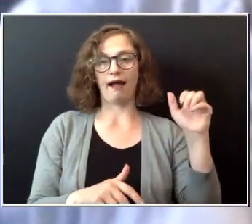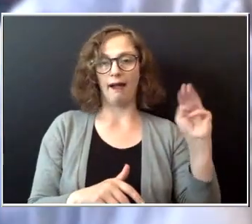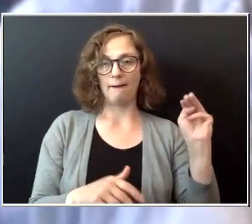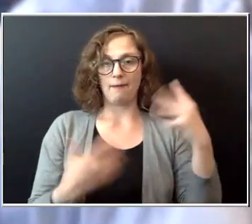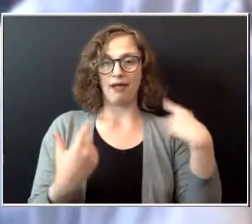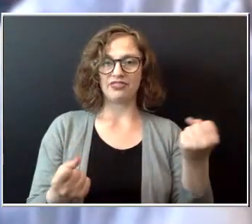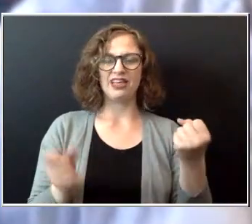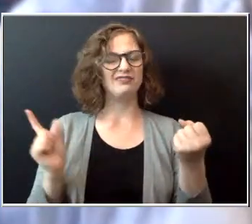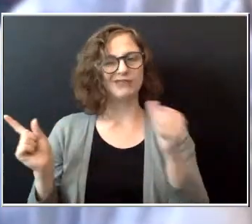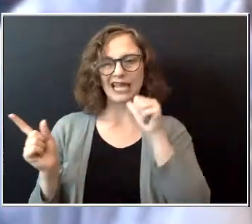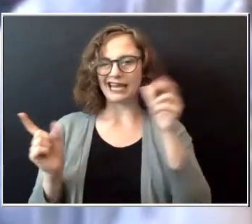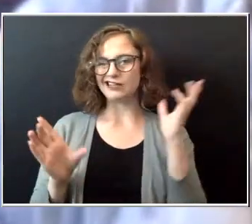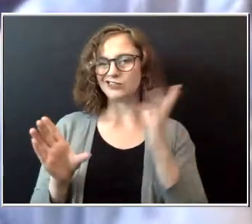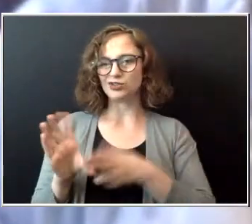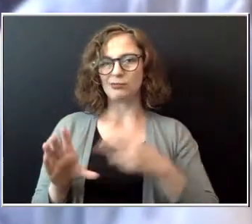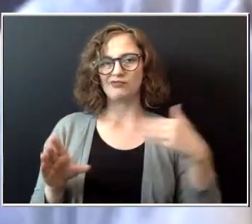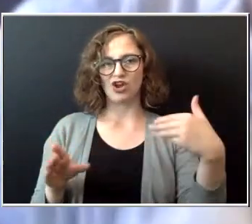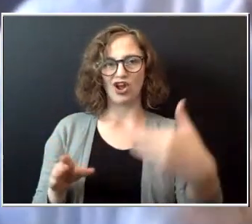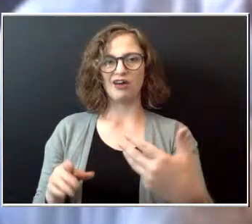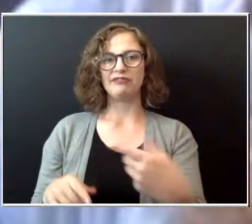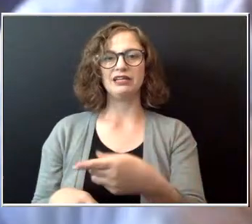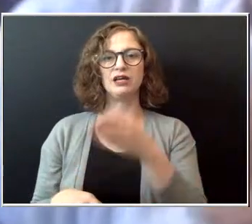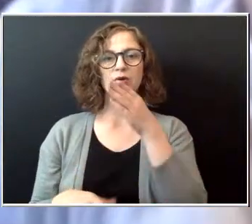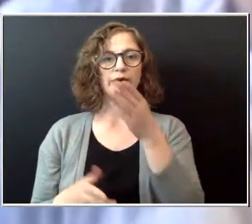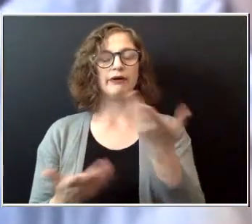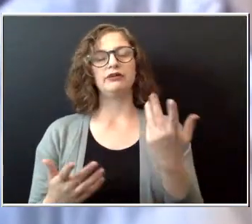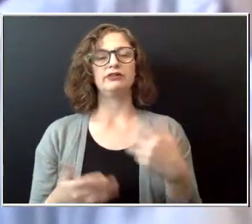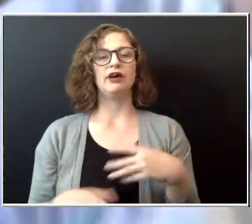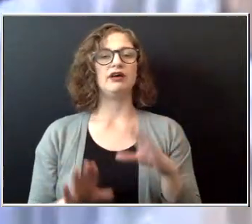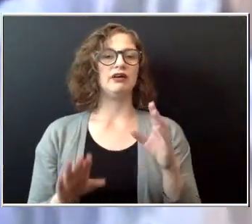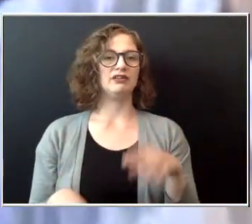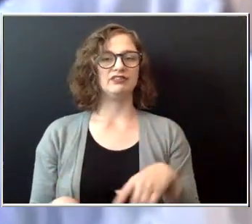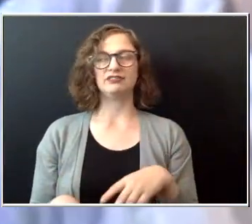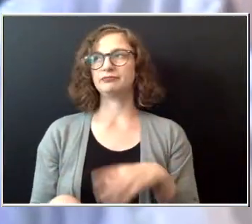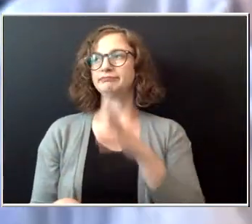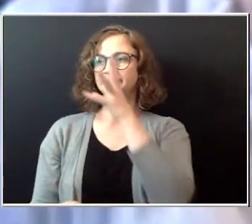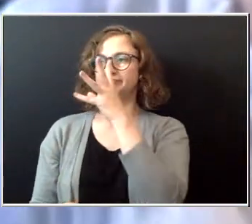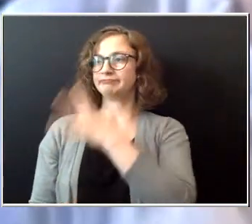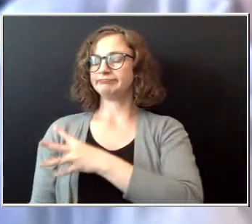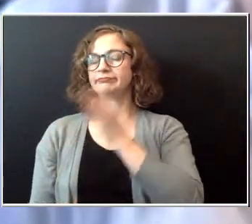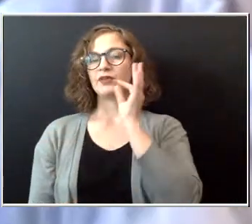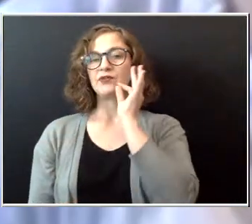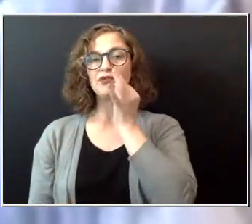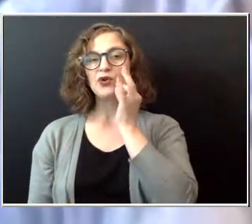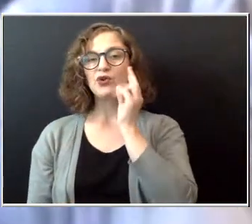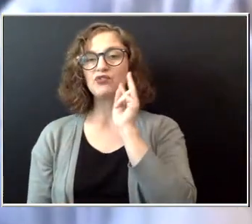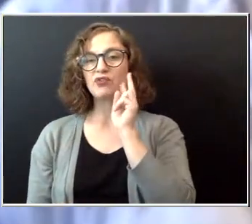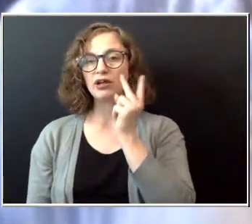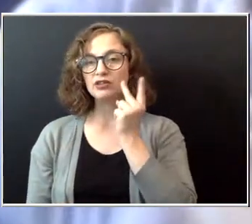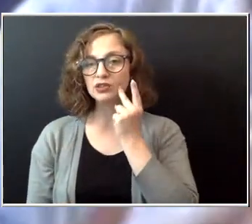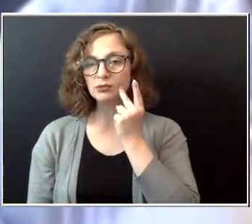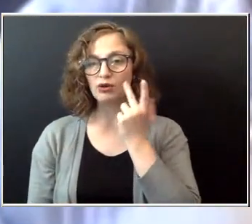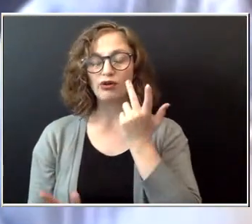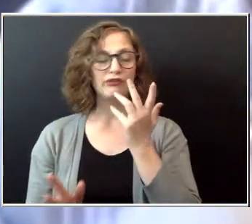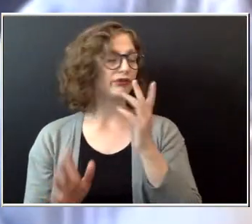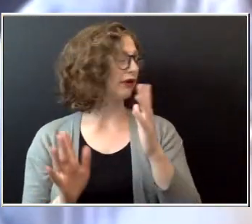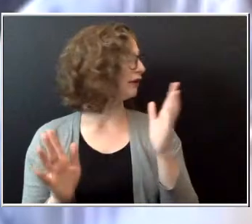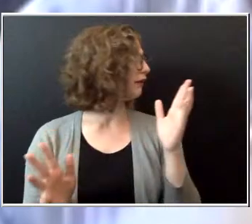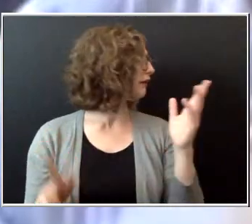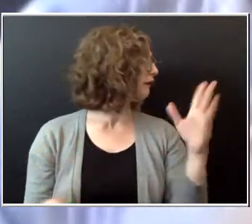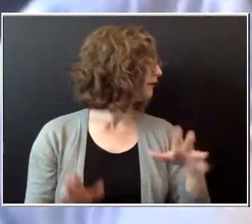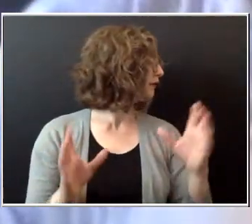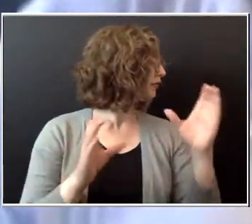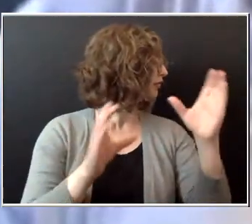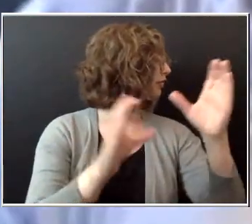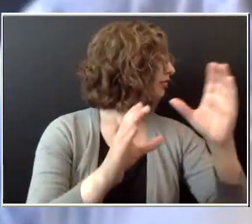often, and he would just, bypass the fruit and vegetables and go somewhere else. But now we stay in that